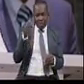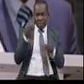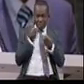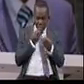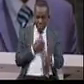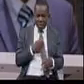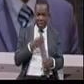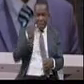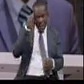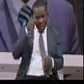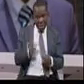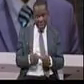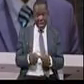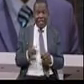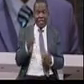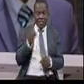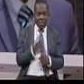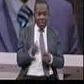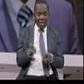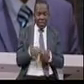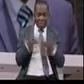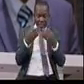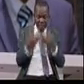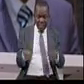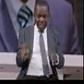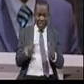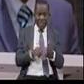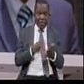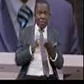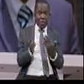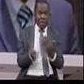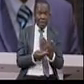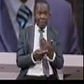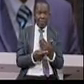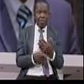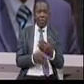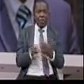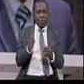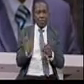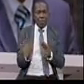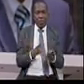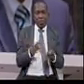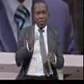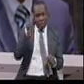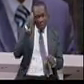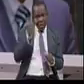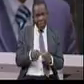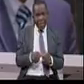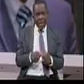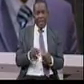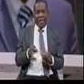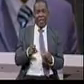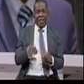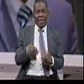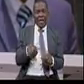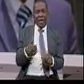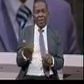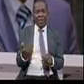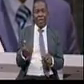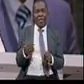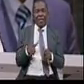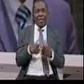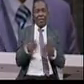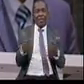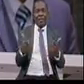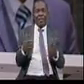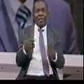ministers' conference this morning, do remember that another greatest moment is still in the evening.